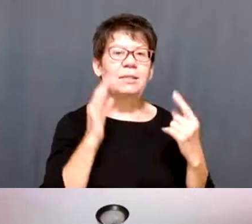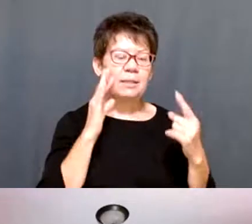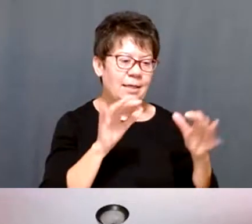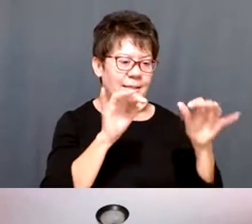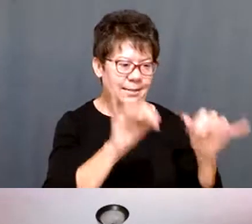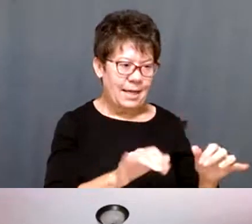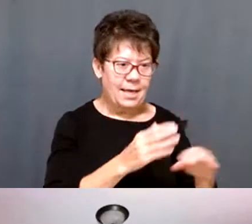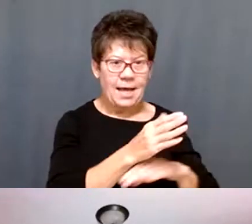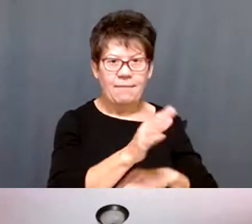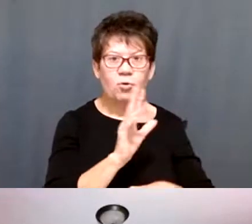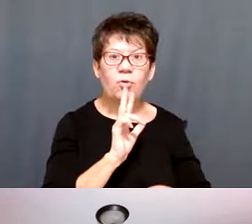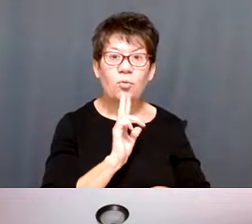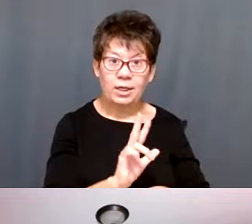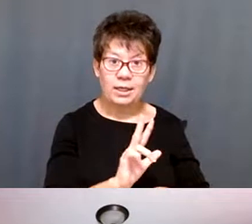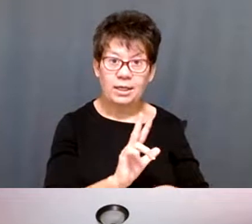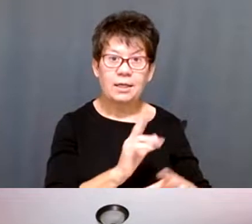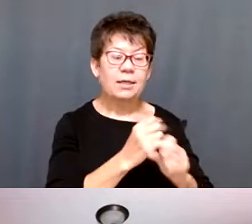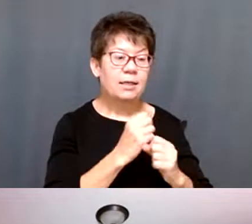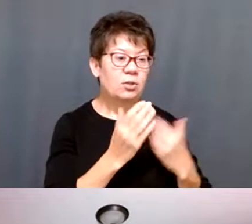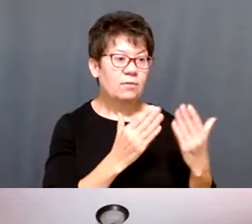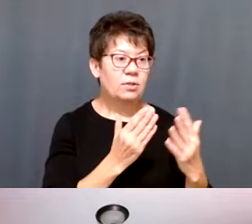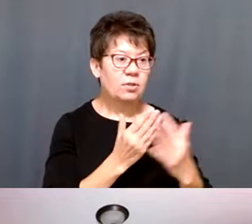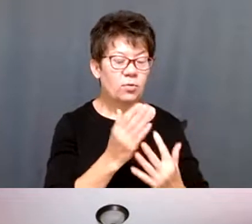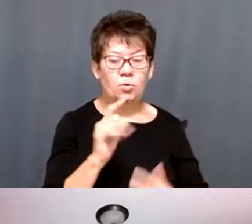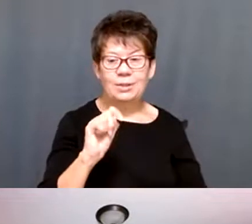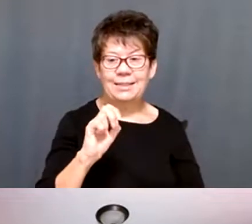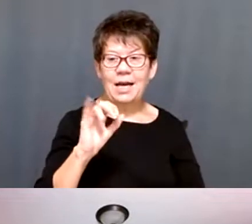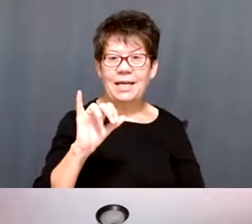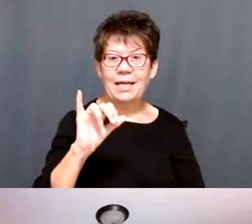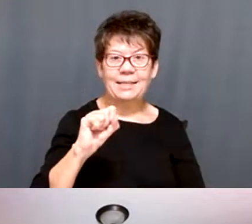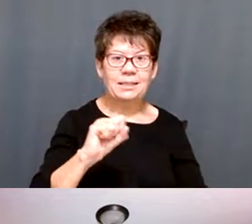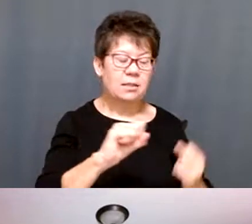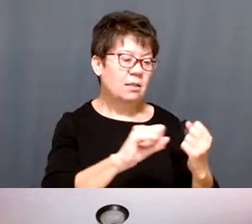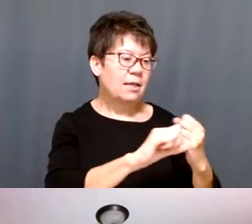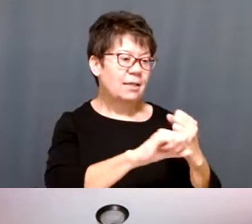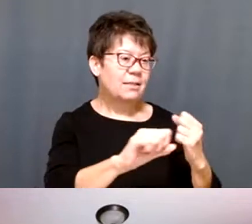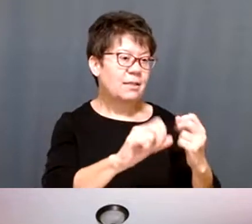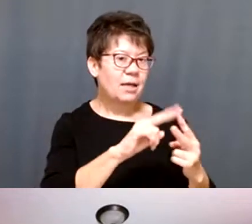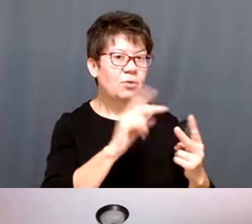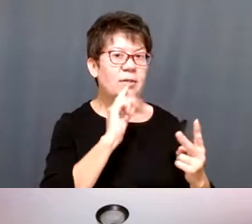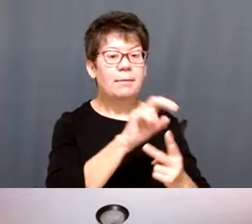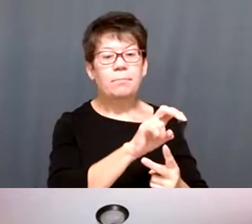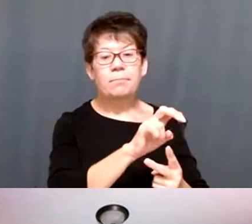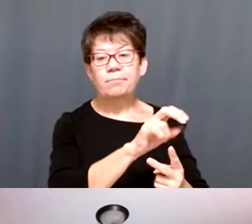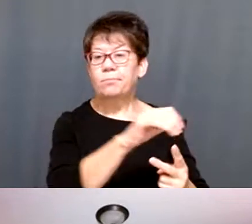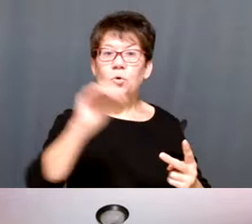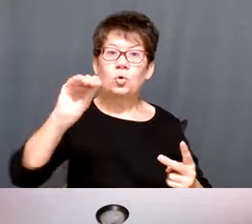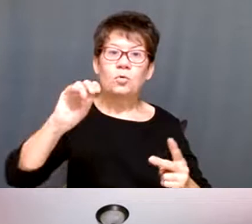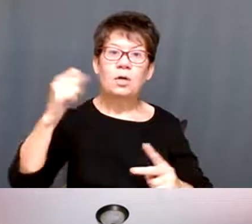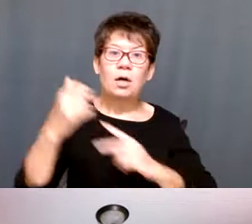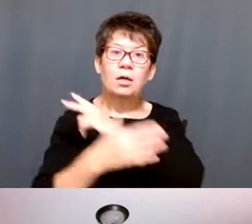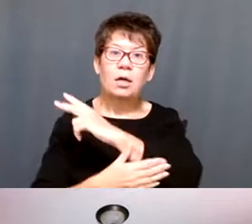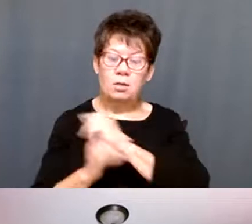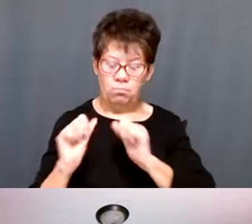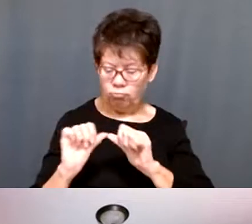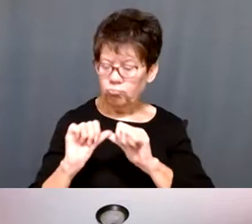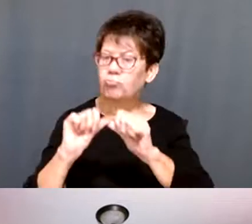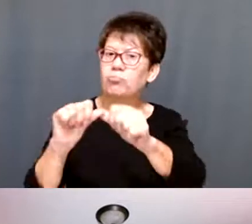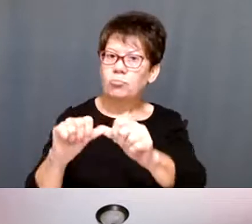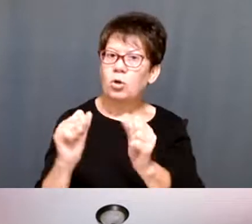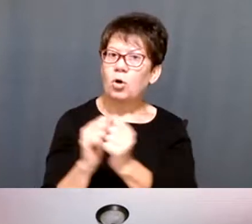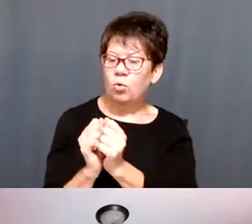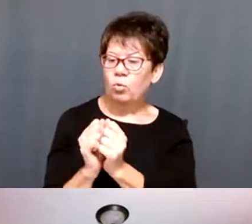age of 3 and receive services through the TEIS extended option and they move to another county in the state, they can continue with the